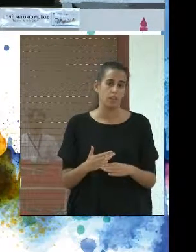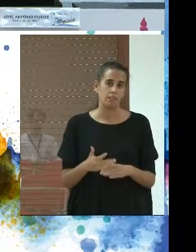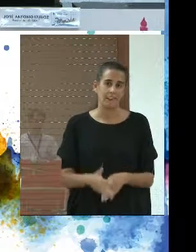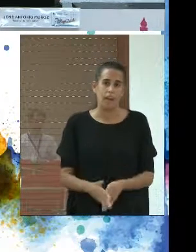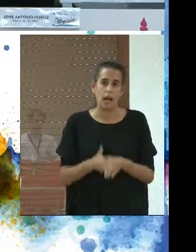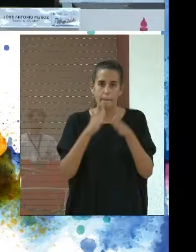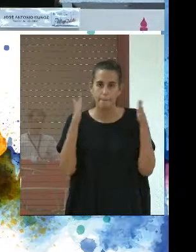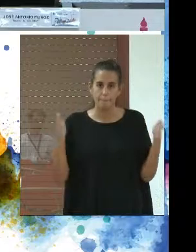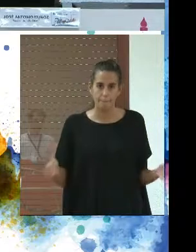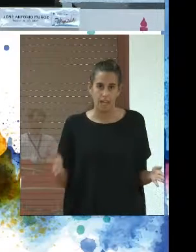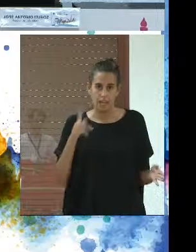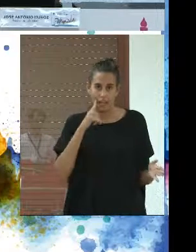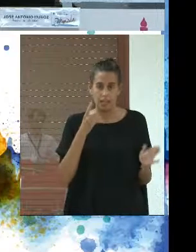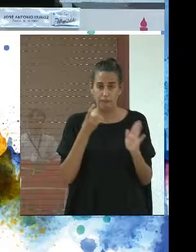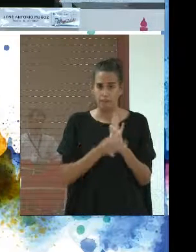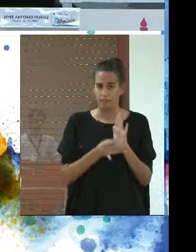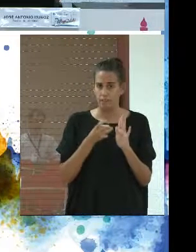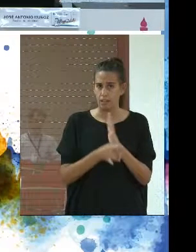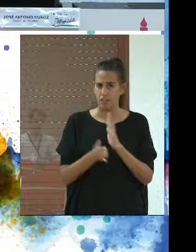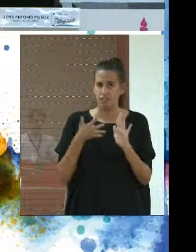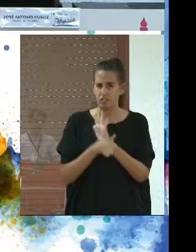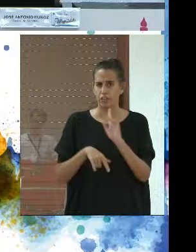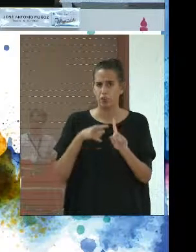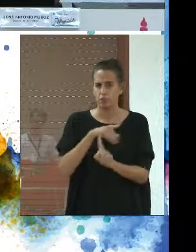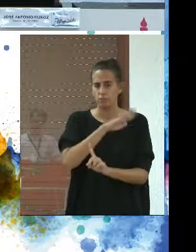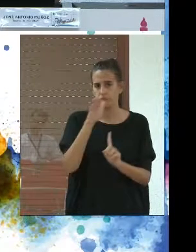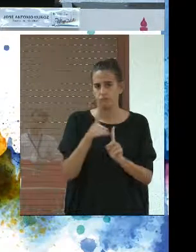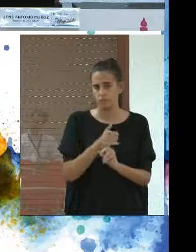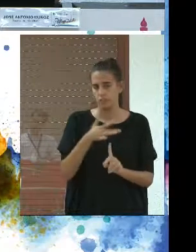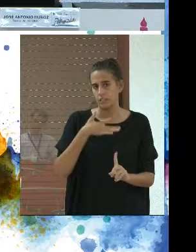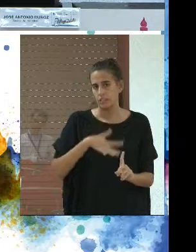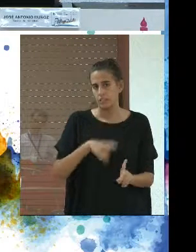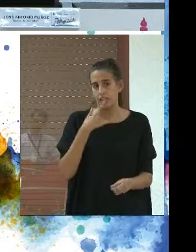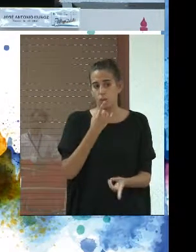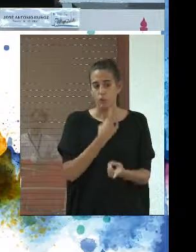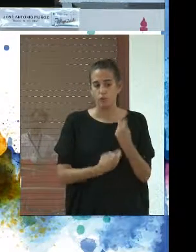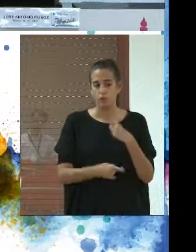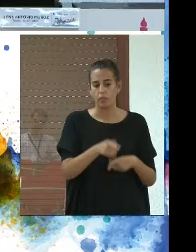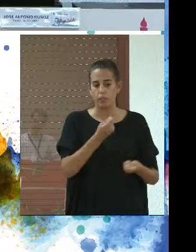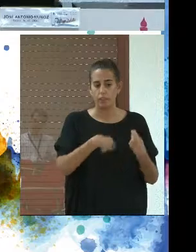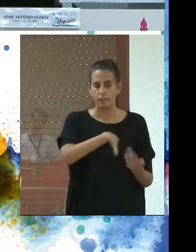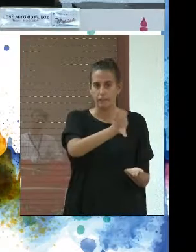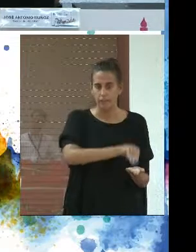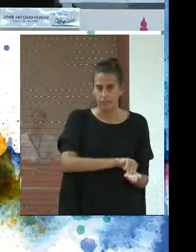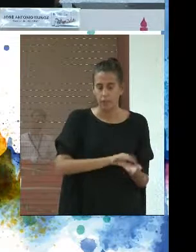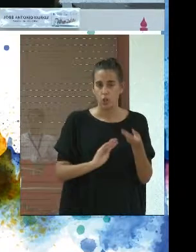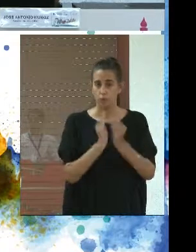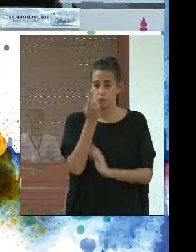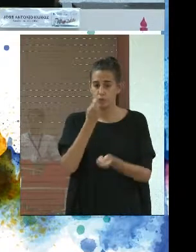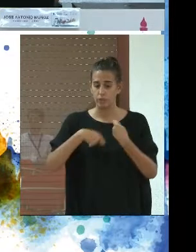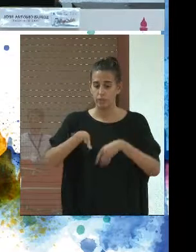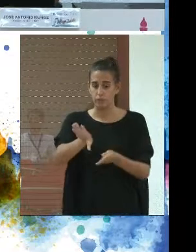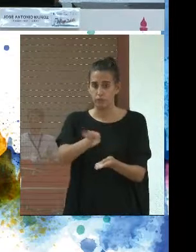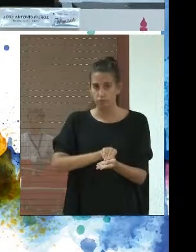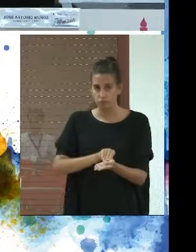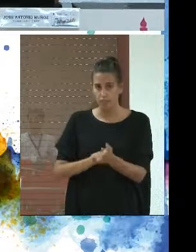give us a structure that's broad enough and effective enough to be able to achieve our objectives, and both to capture market information, look at